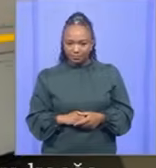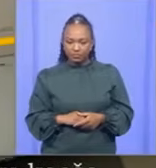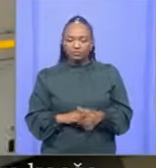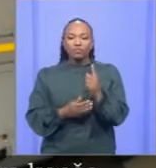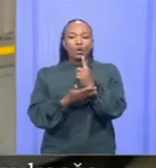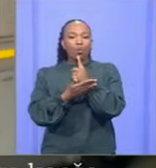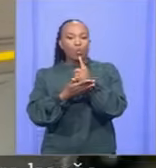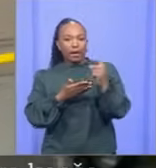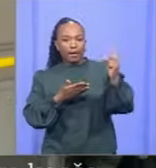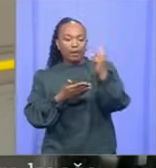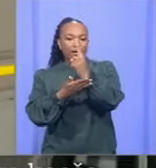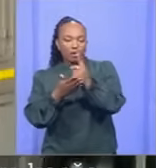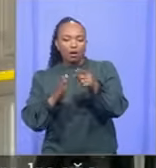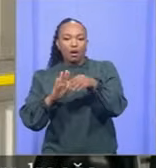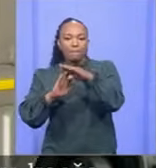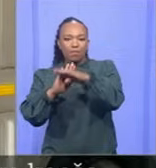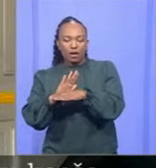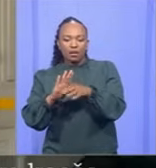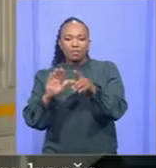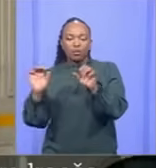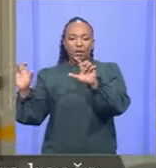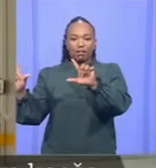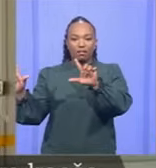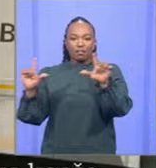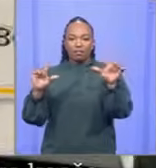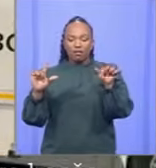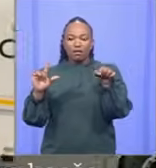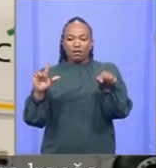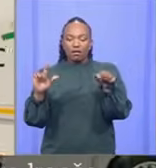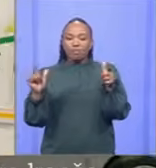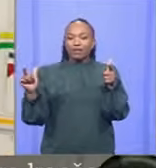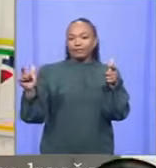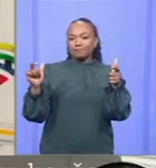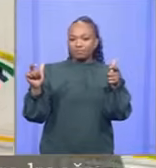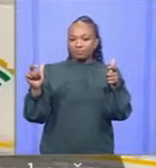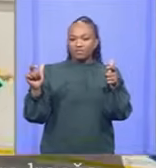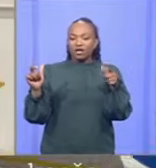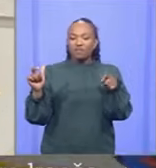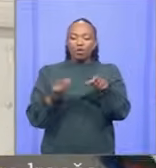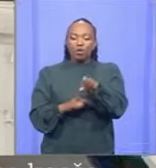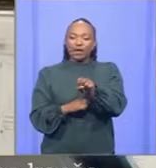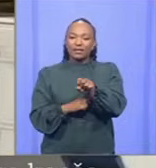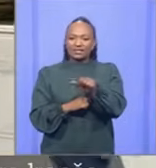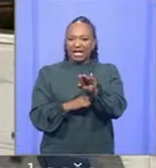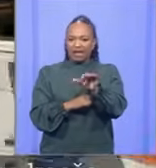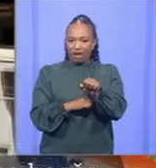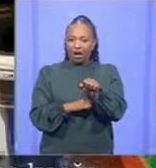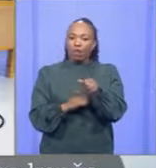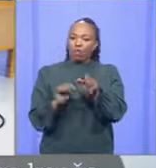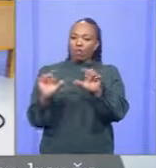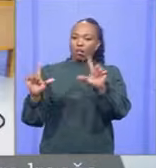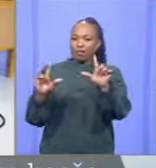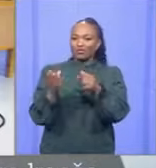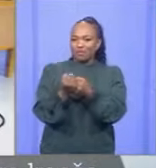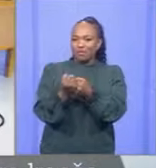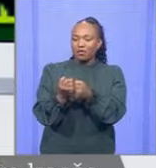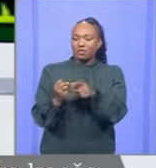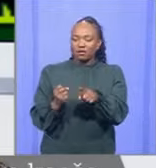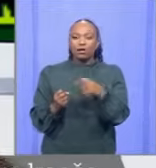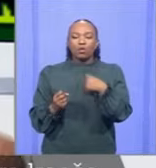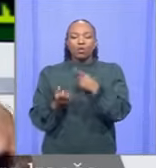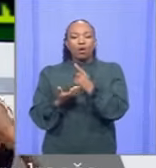beke leo le tla go fa šedi dipapadi tšeo di lego ka tlase ga taolo ya bathekgi ba mašeleng ba SAFA. We are going to have a weekly